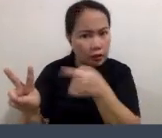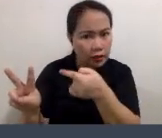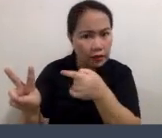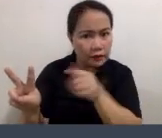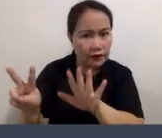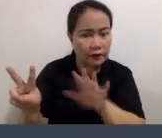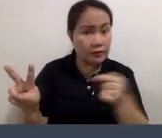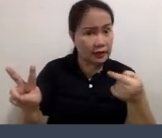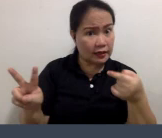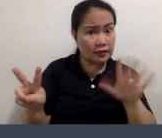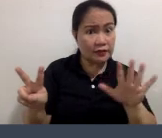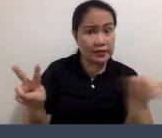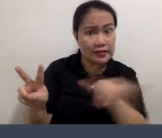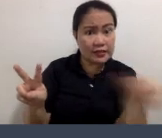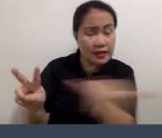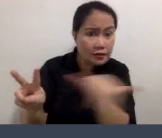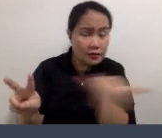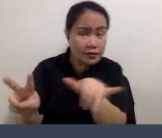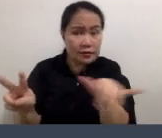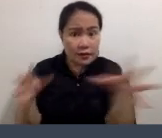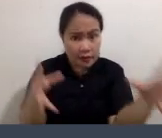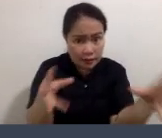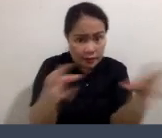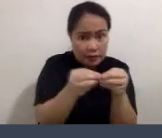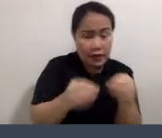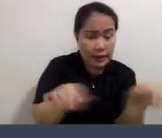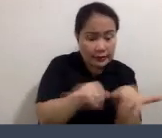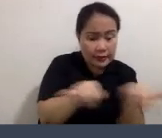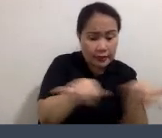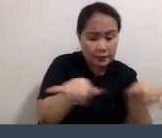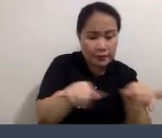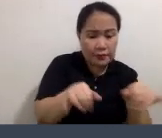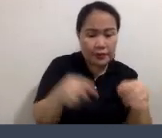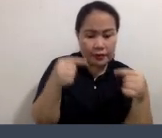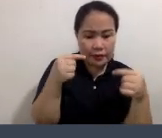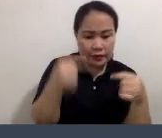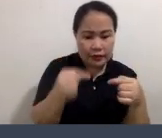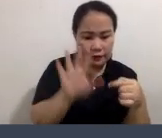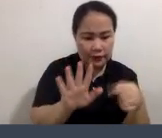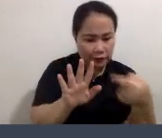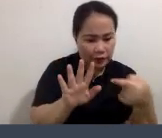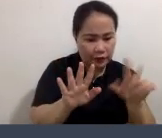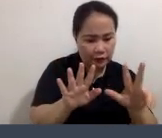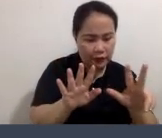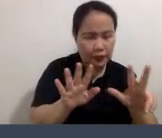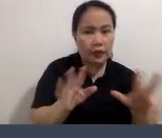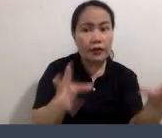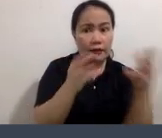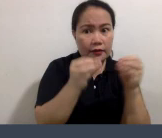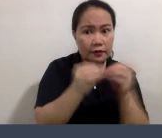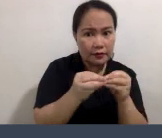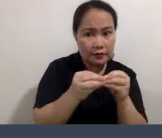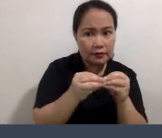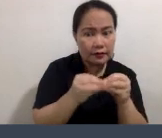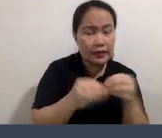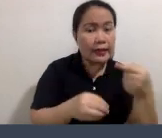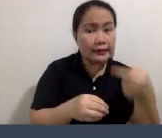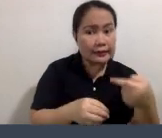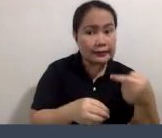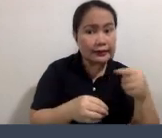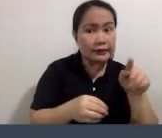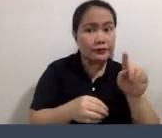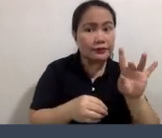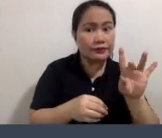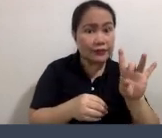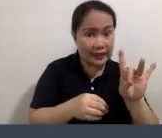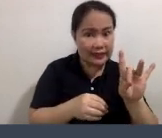2. Okay? And then, pagsamahin natin to since pareho sila ng sign. So, negative 5 and negative 3. So,